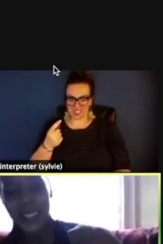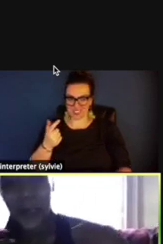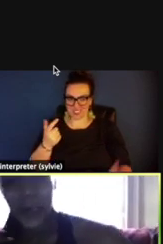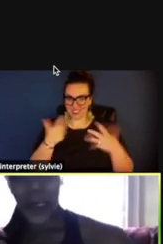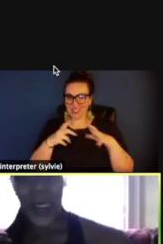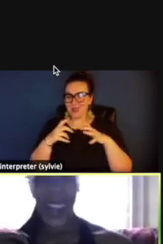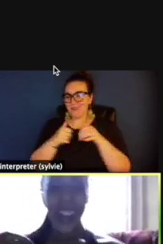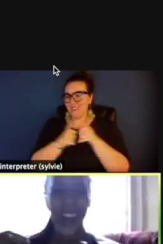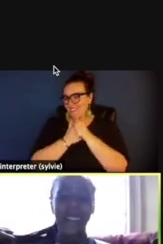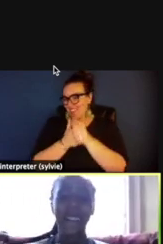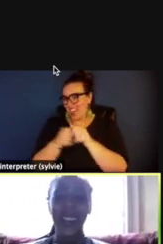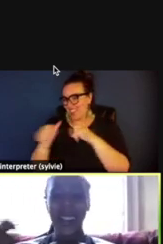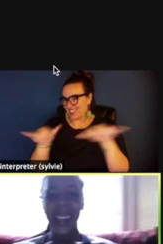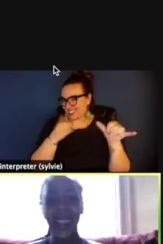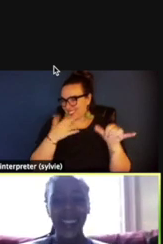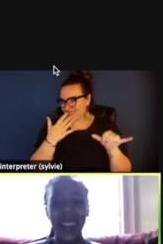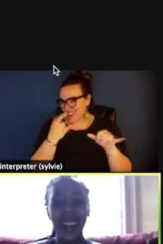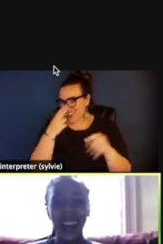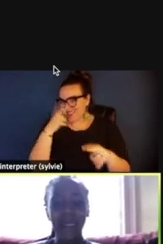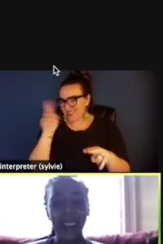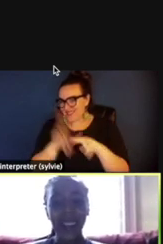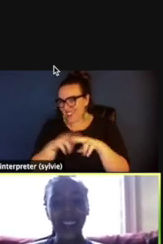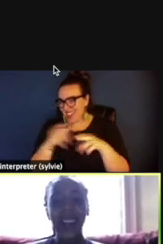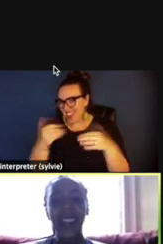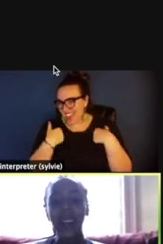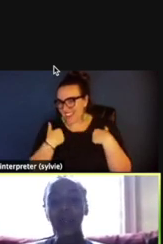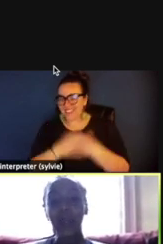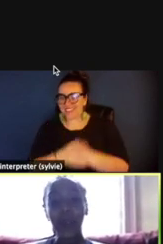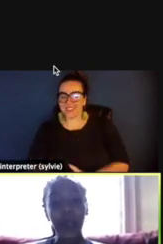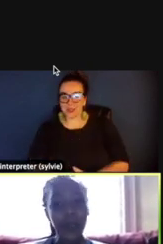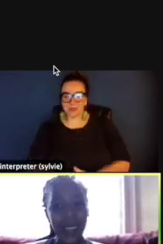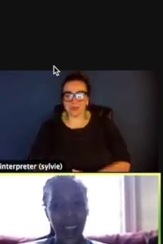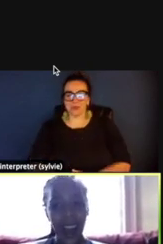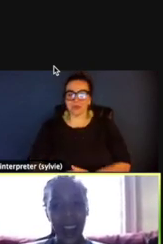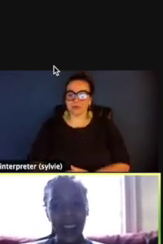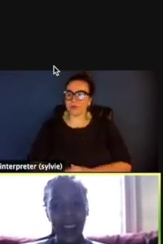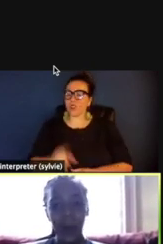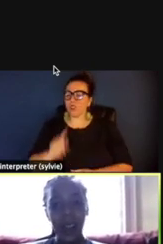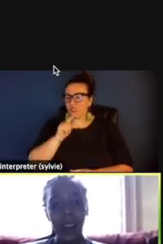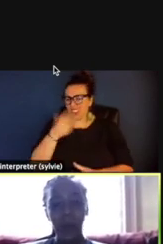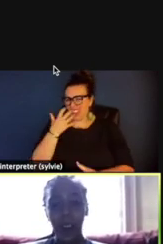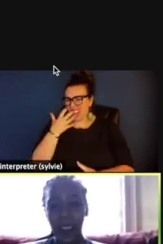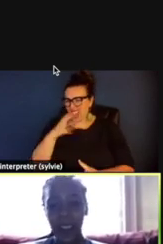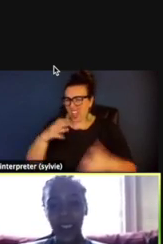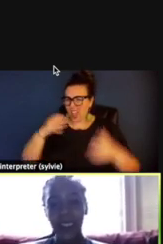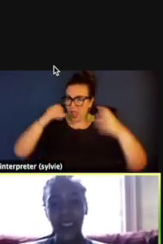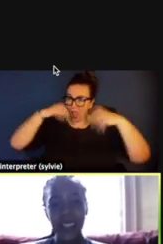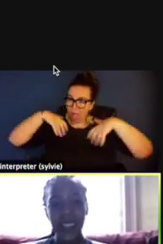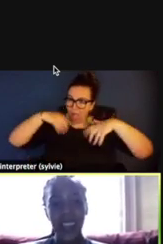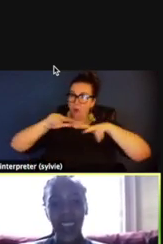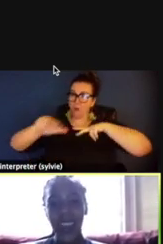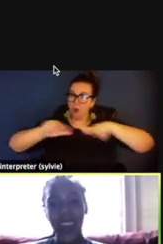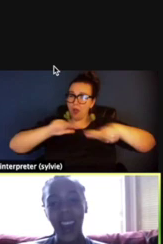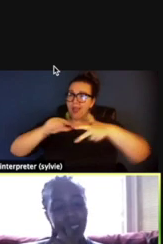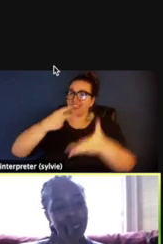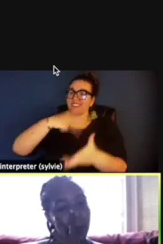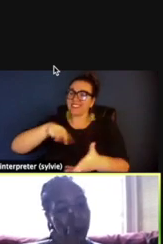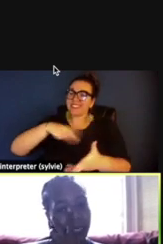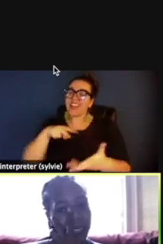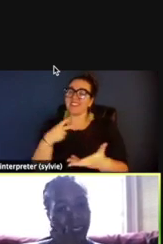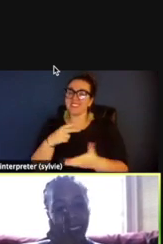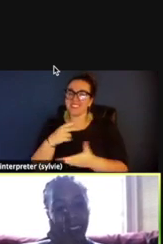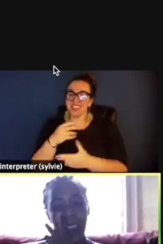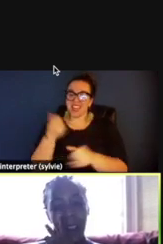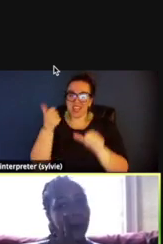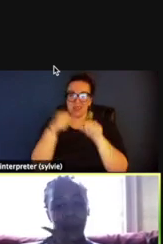follow suit, but we had a lot of fun. It was really, really hot. A lot of walking, a lot of dancing, and I just remember